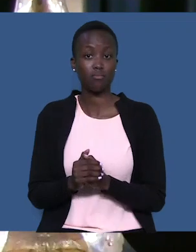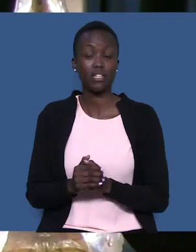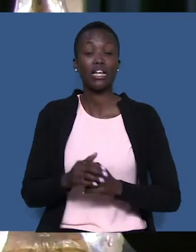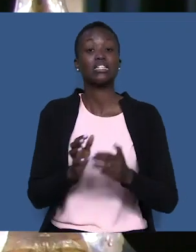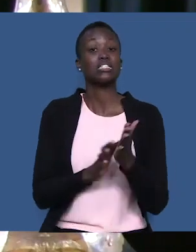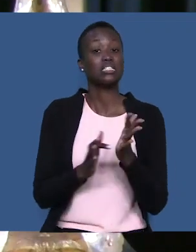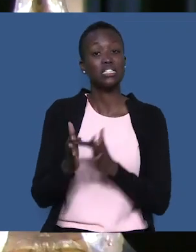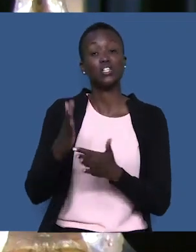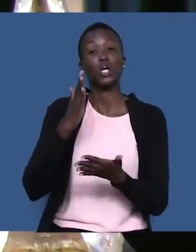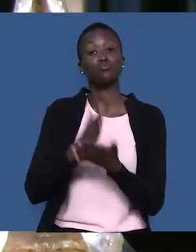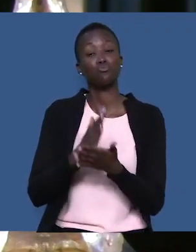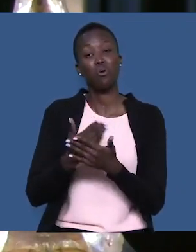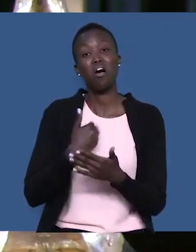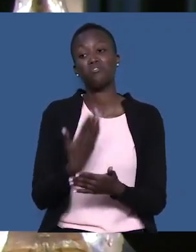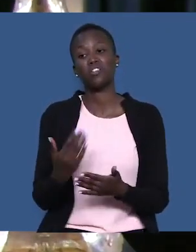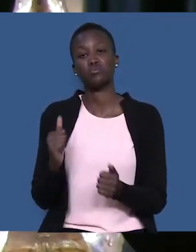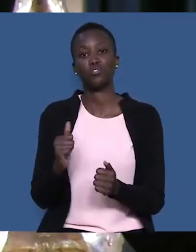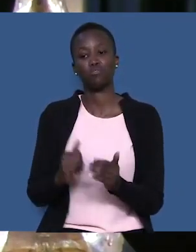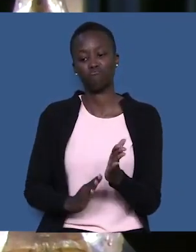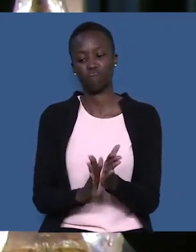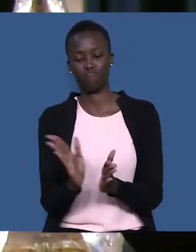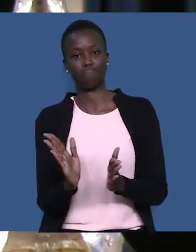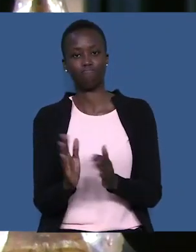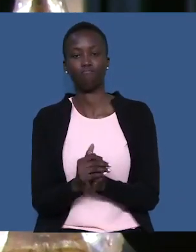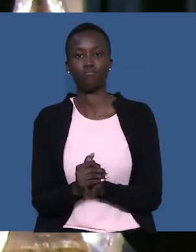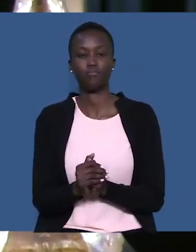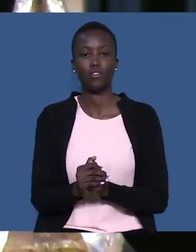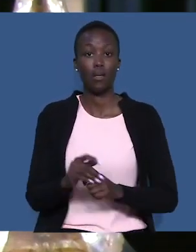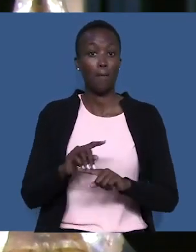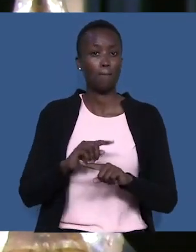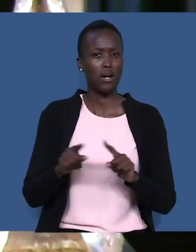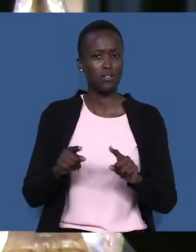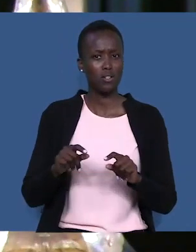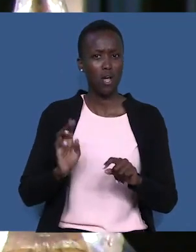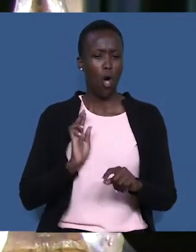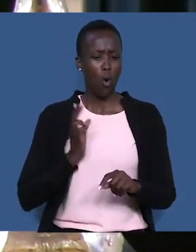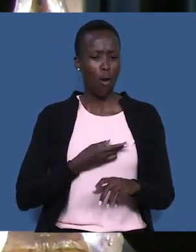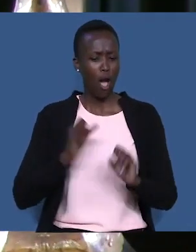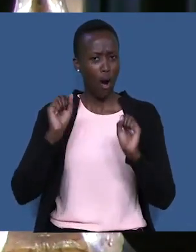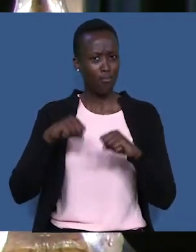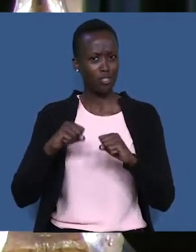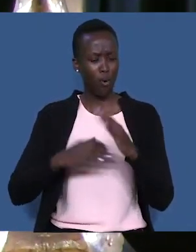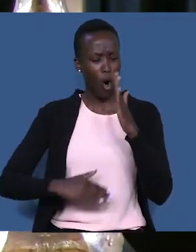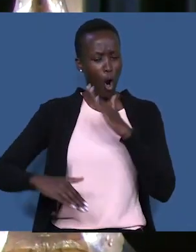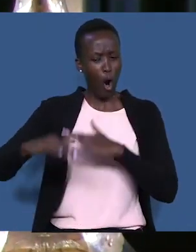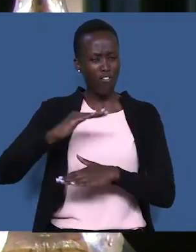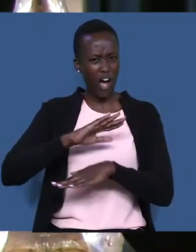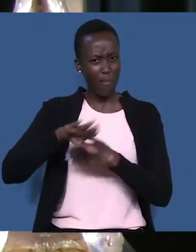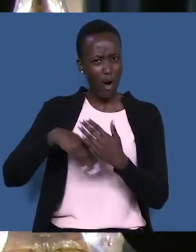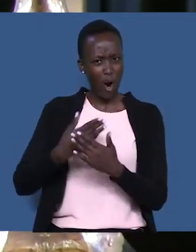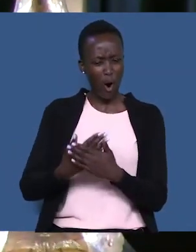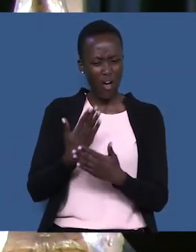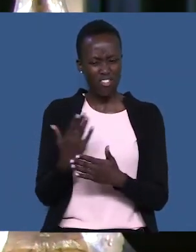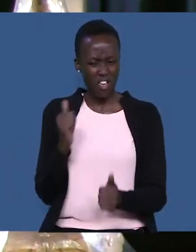Jesus went through distractions. But how can we actually be able to overcome distractions?